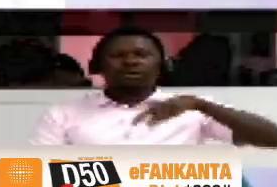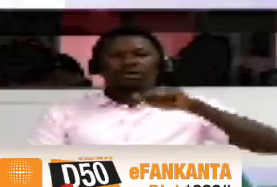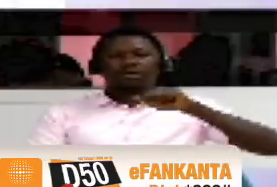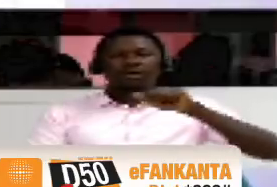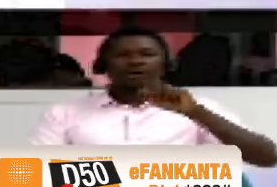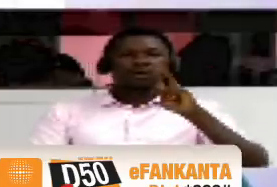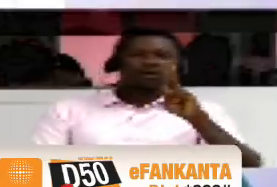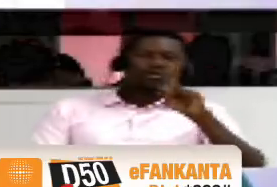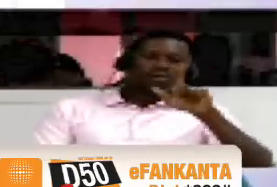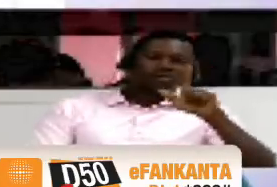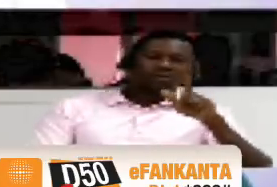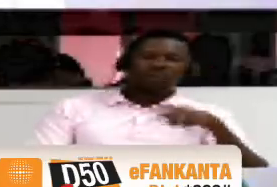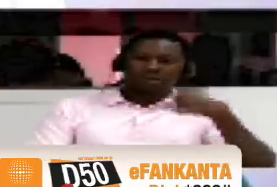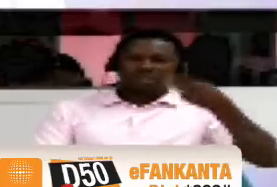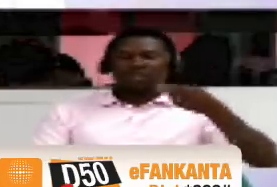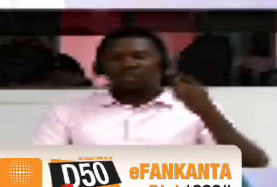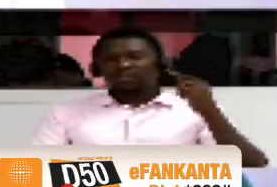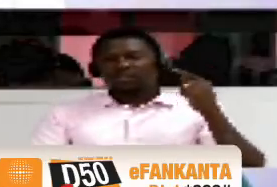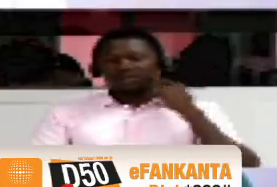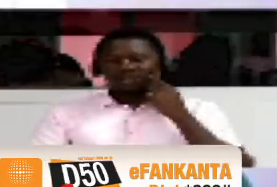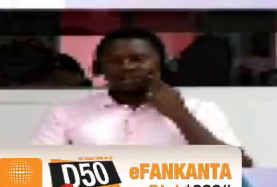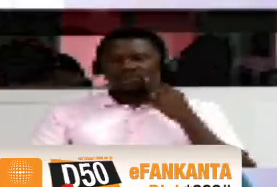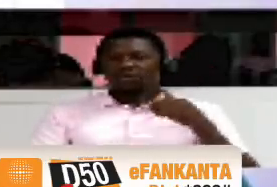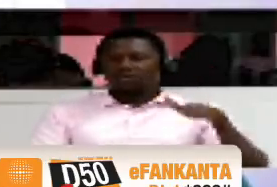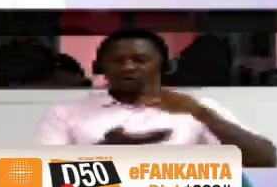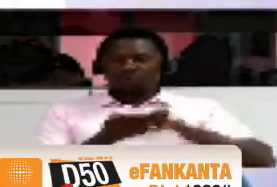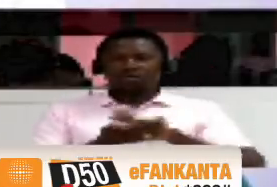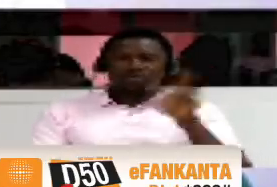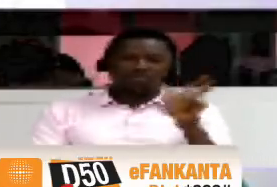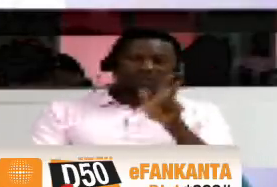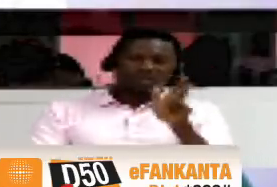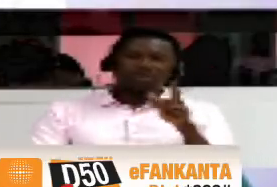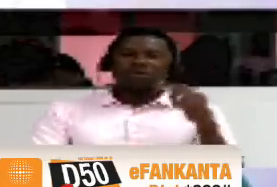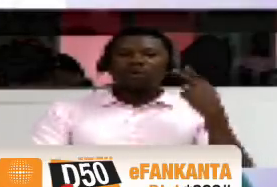of March, on a Wednesday, when Ibrahima came back to school.